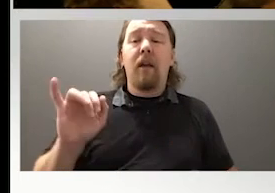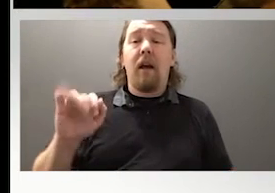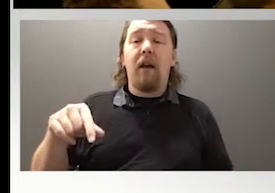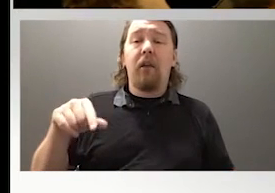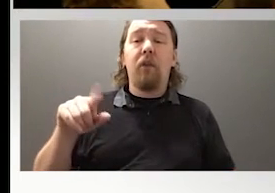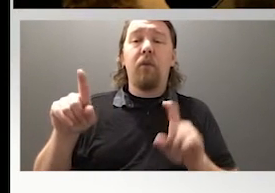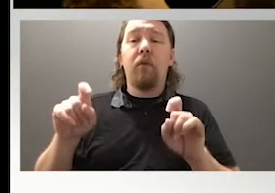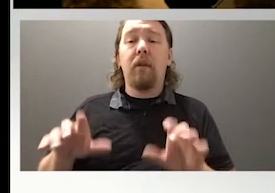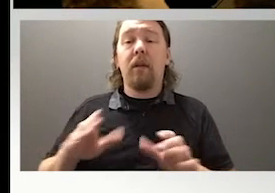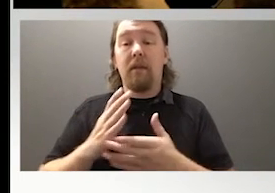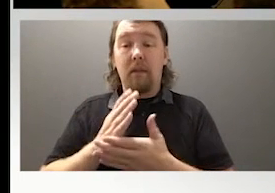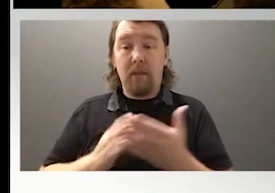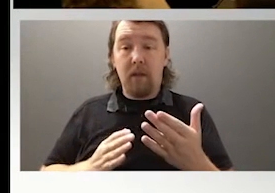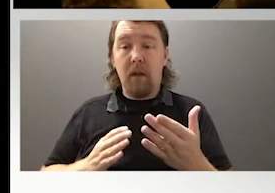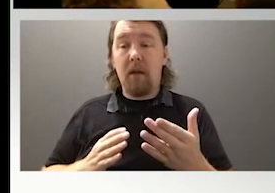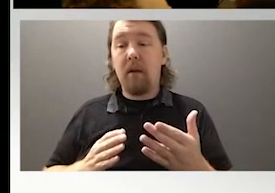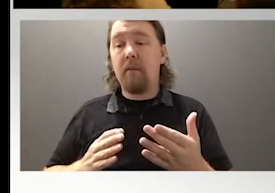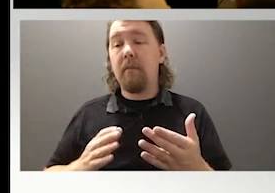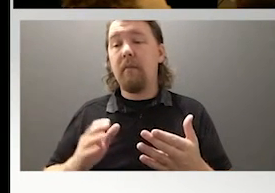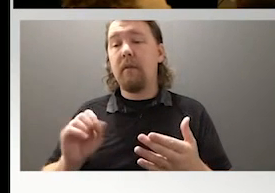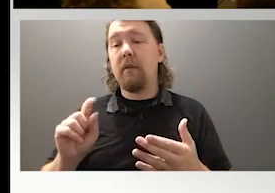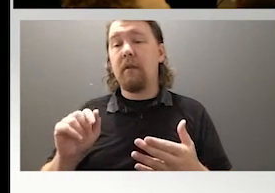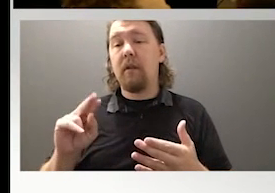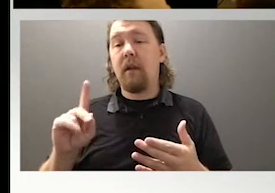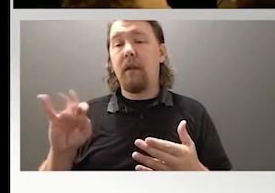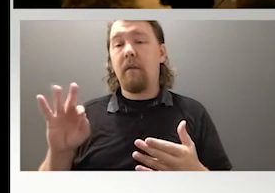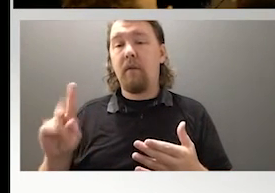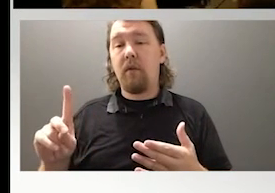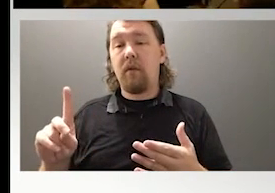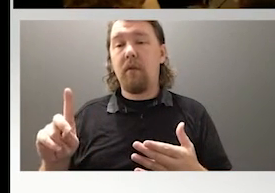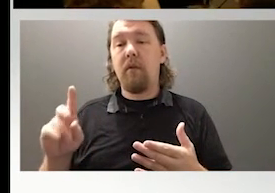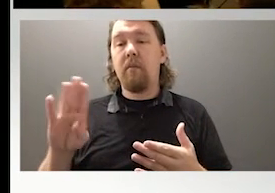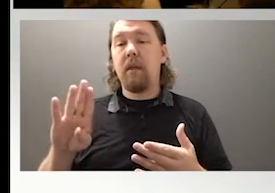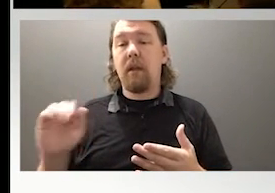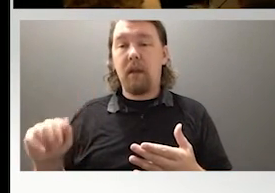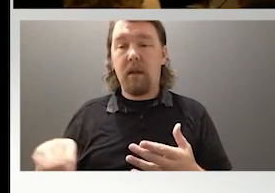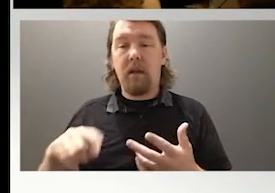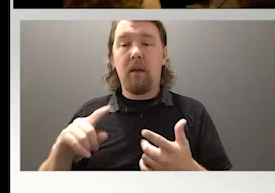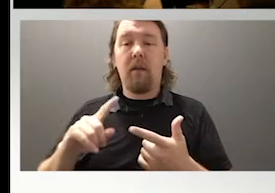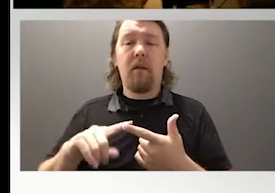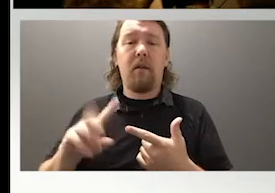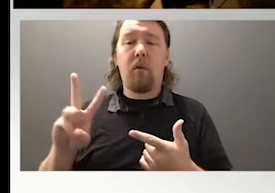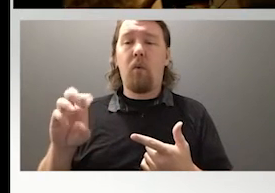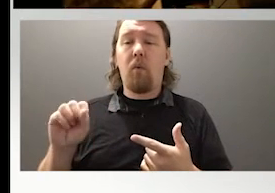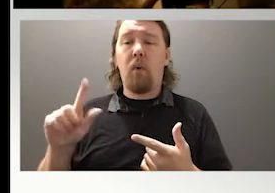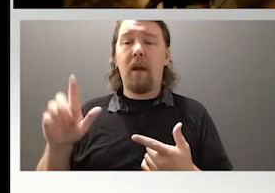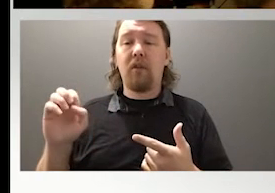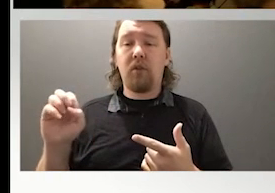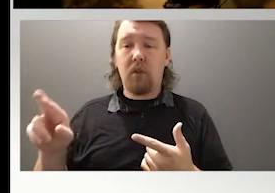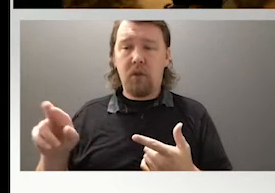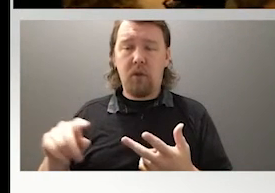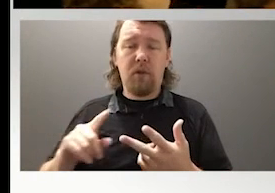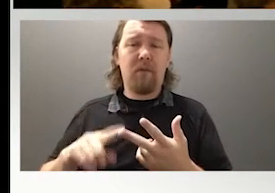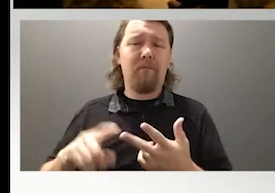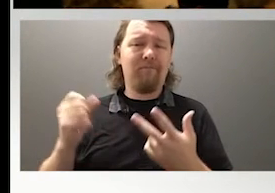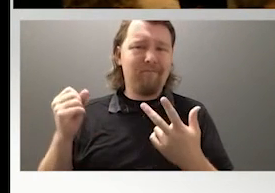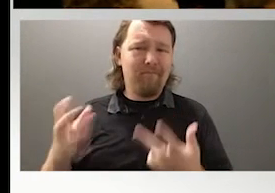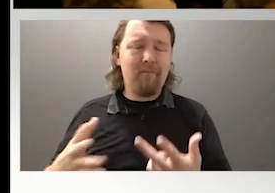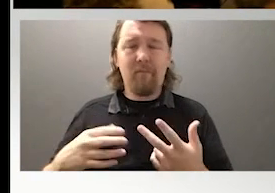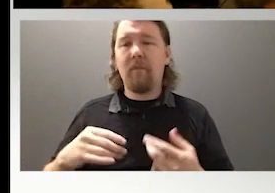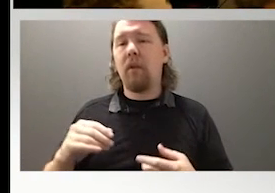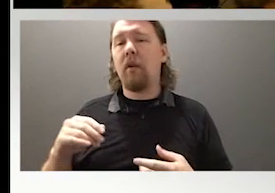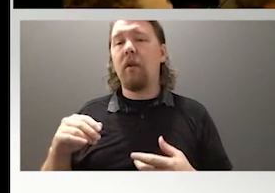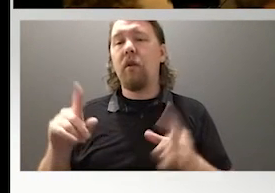IQ tests. Some of them are the Stanford Binet, the Wechsler, and there's many really. There's a test